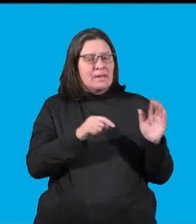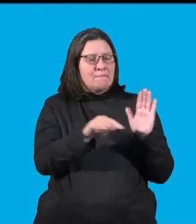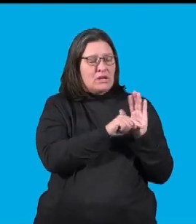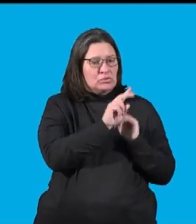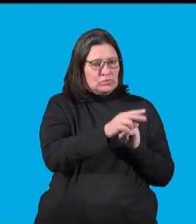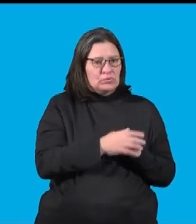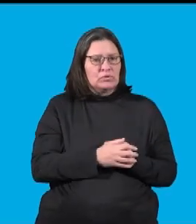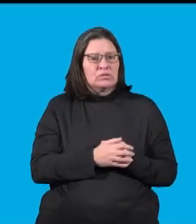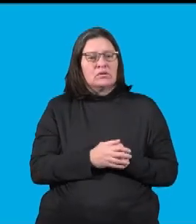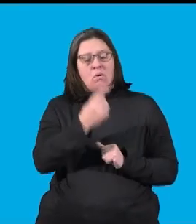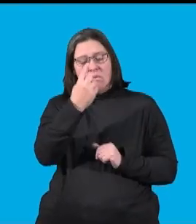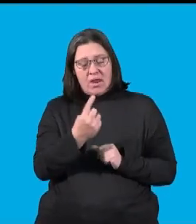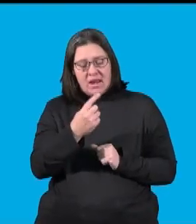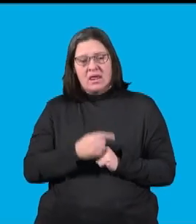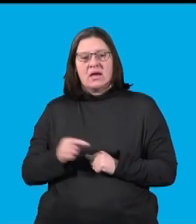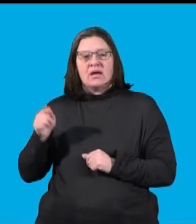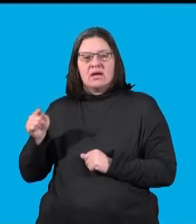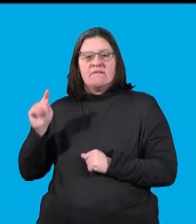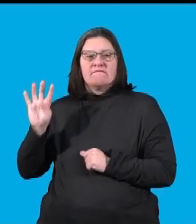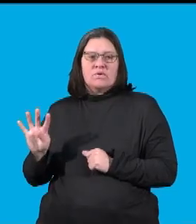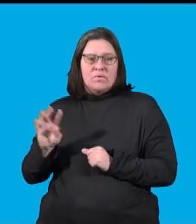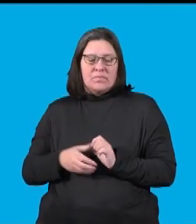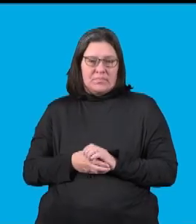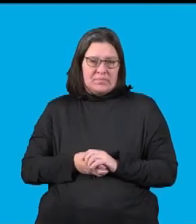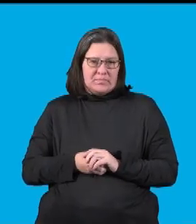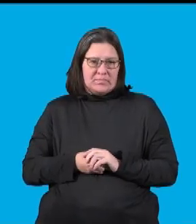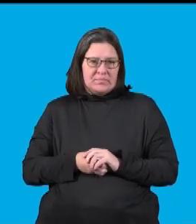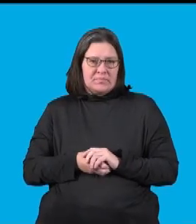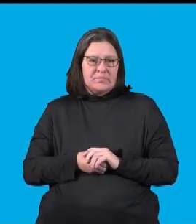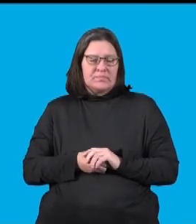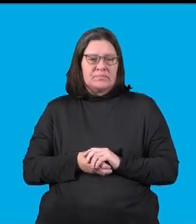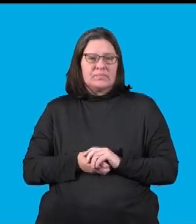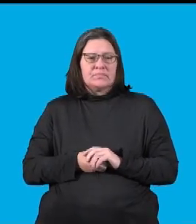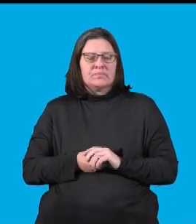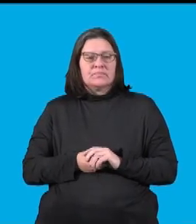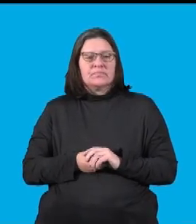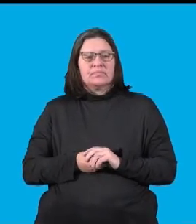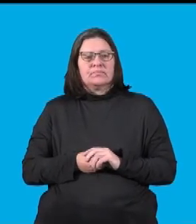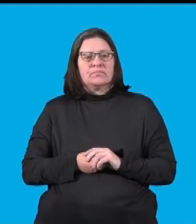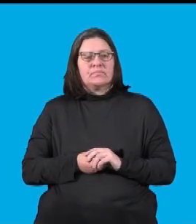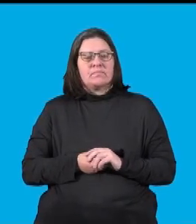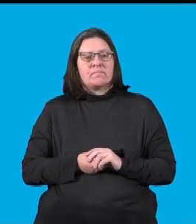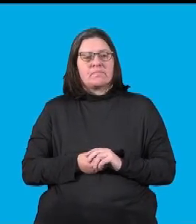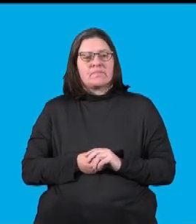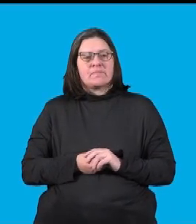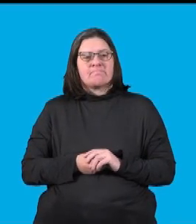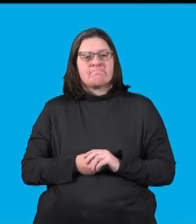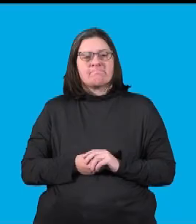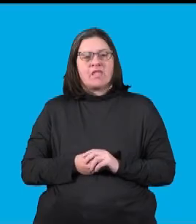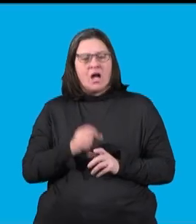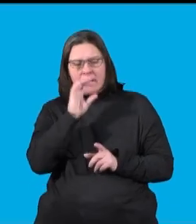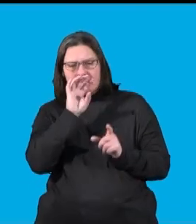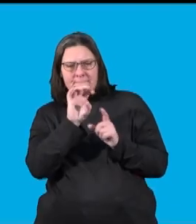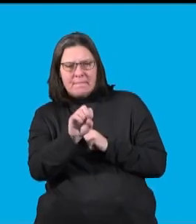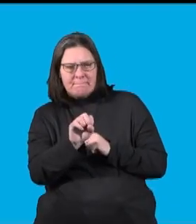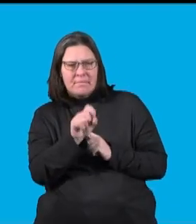the x-axis are minus 2, 1, and 4. Okay.